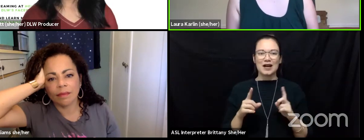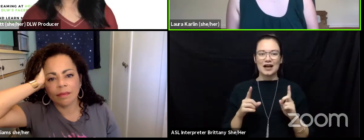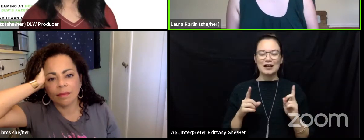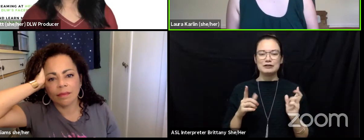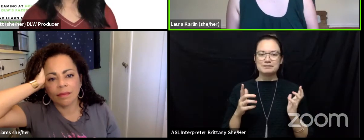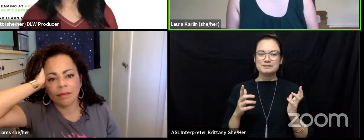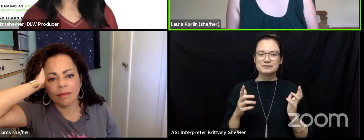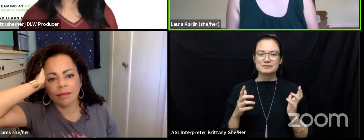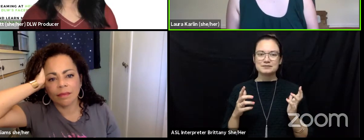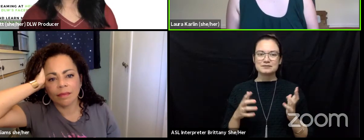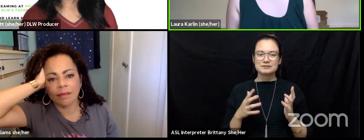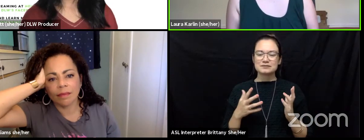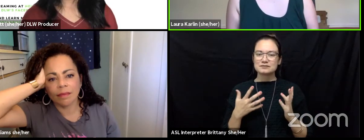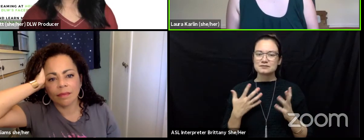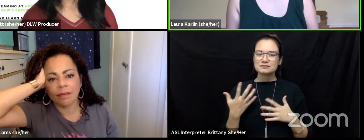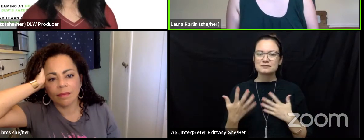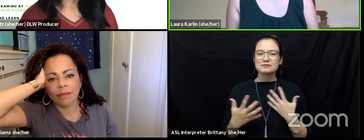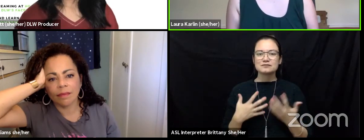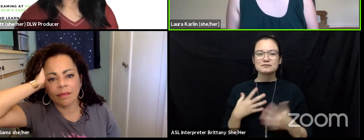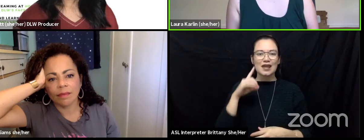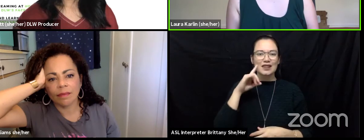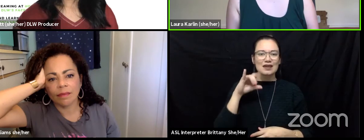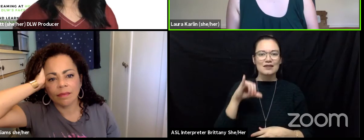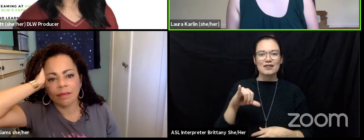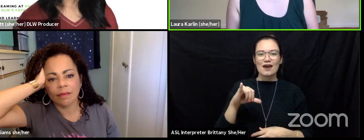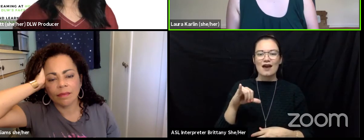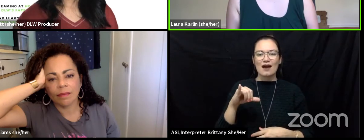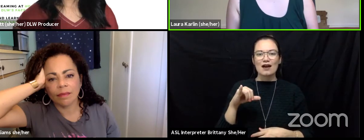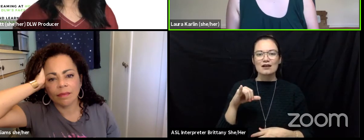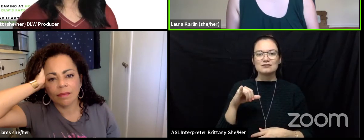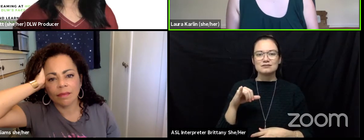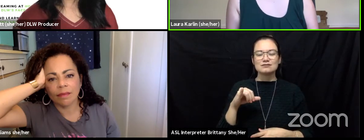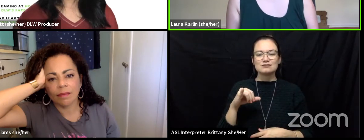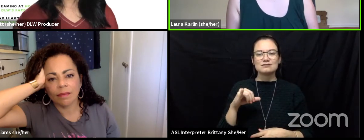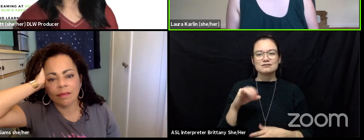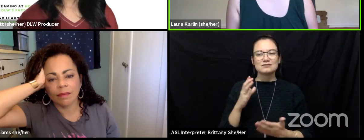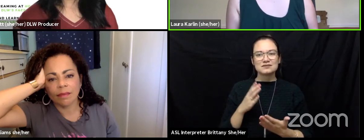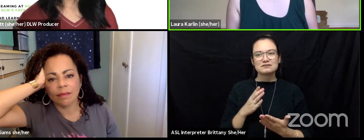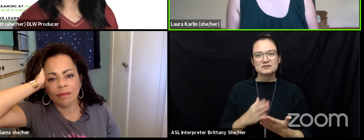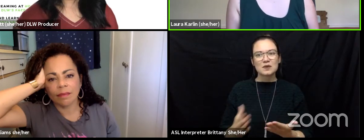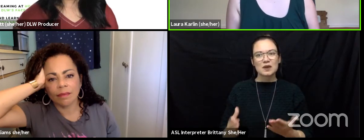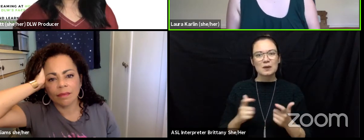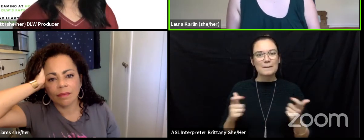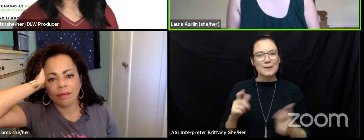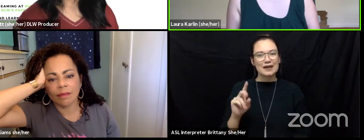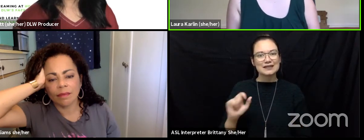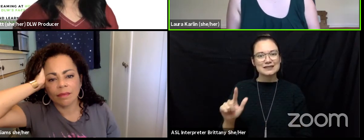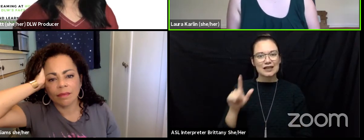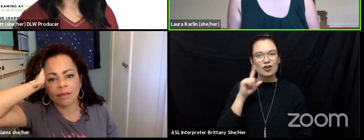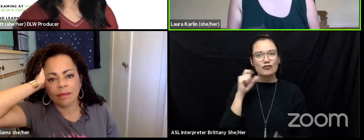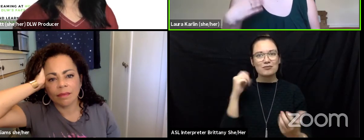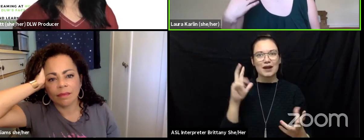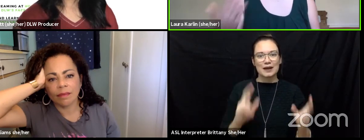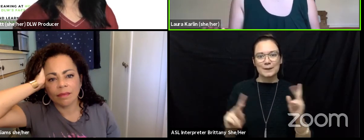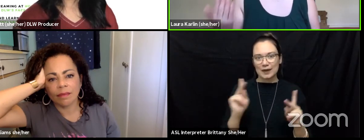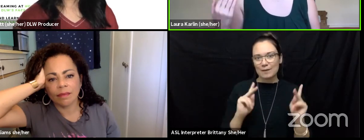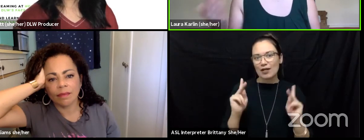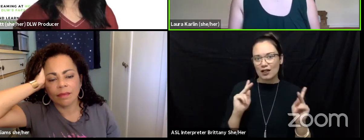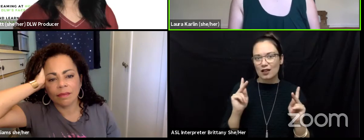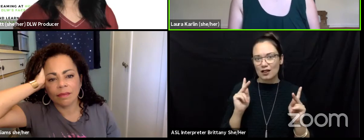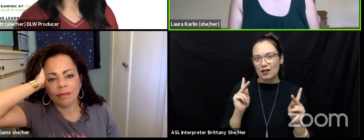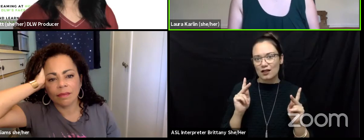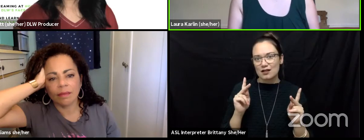And I think that was a big deal for a lot of people, because they felt like they were being